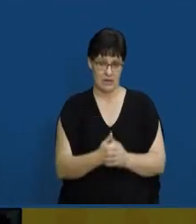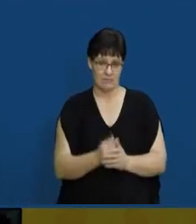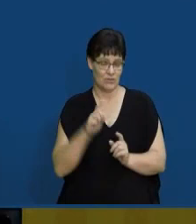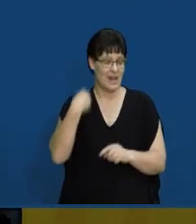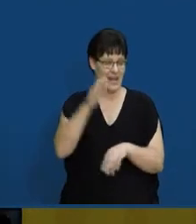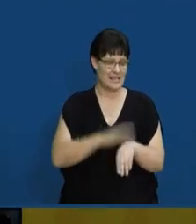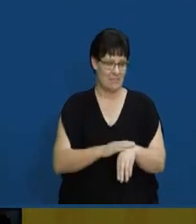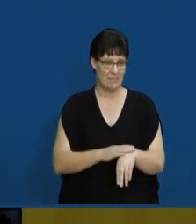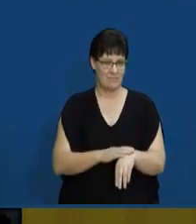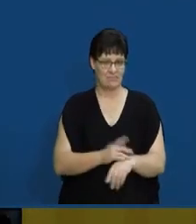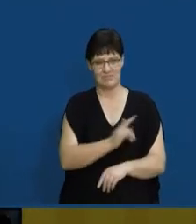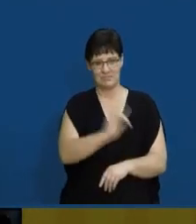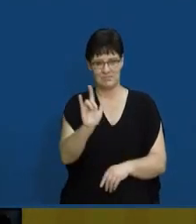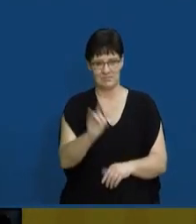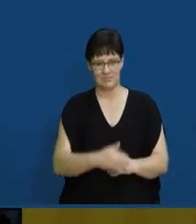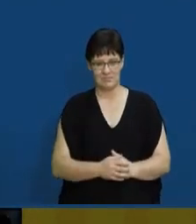time, be good.